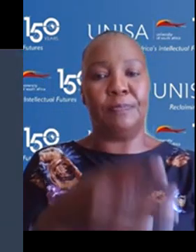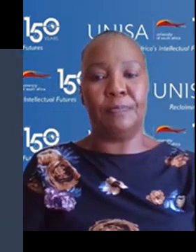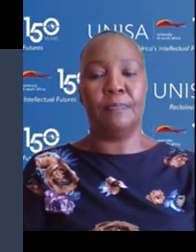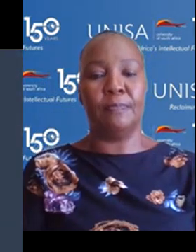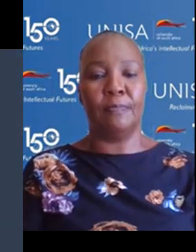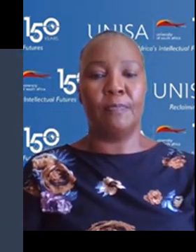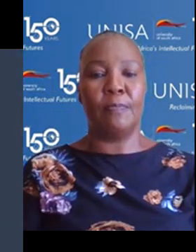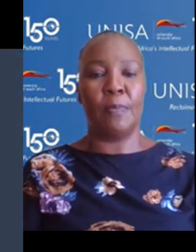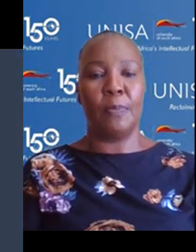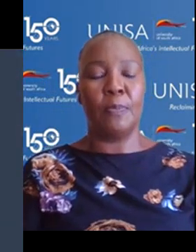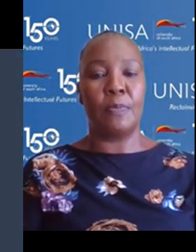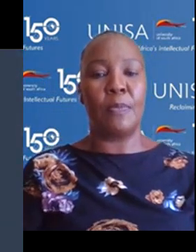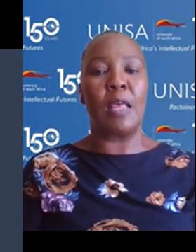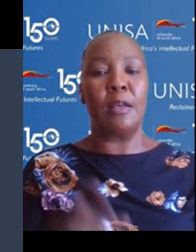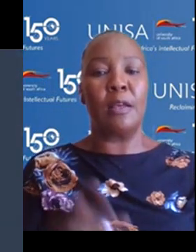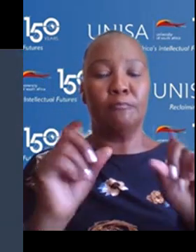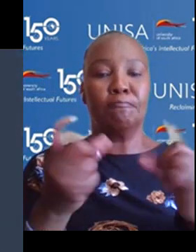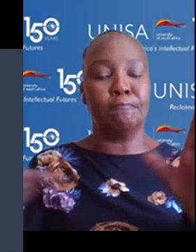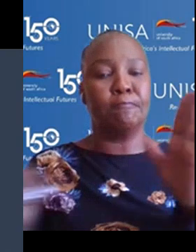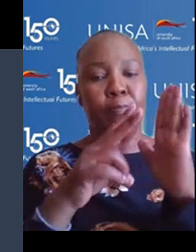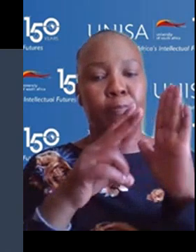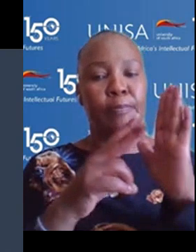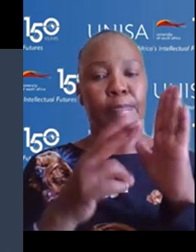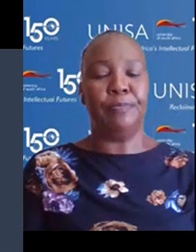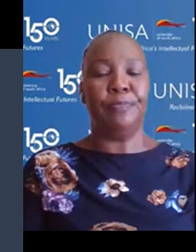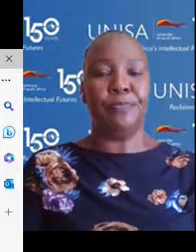Okay, so let's quickly have a look.